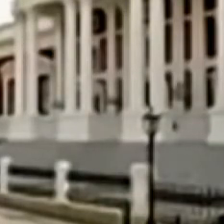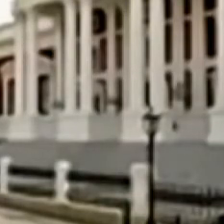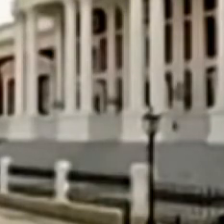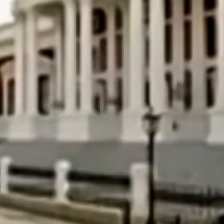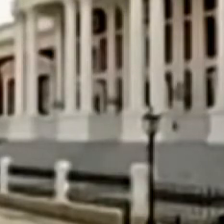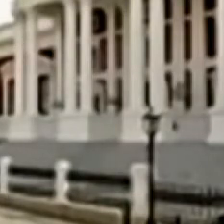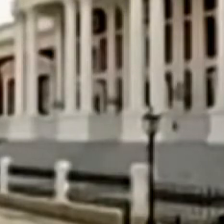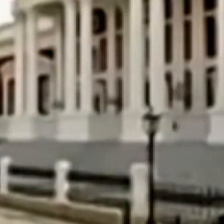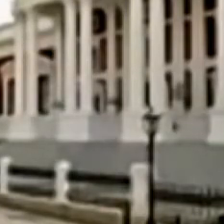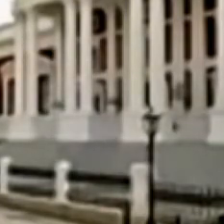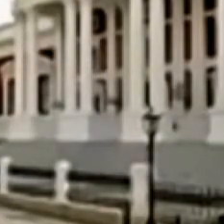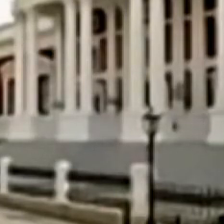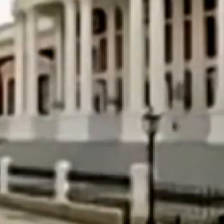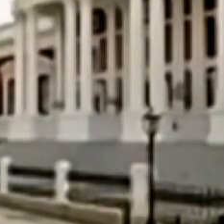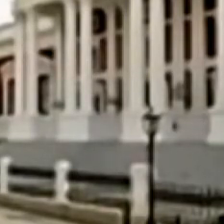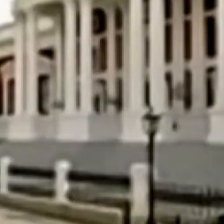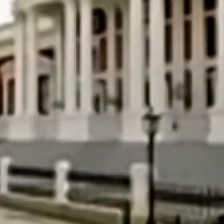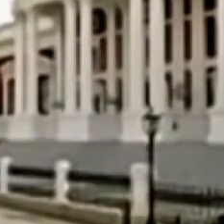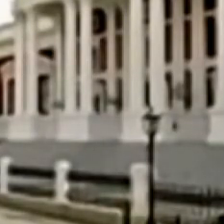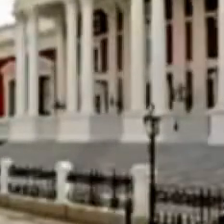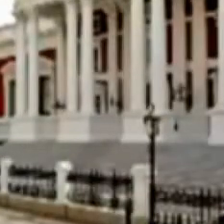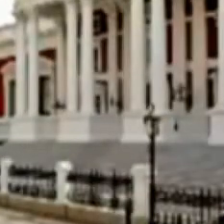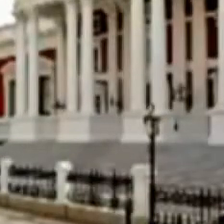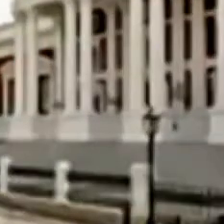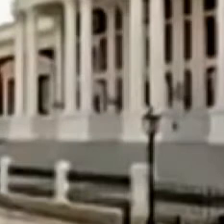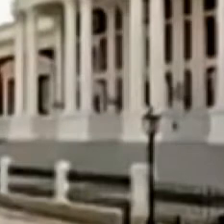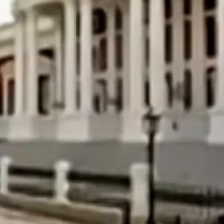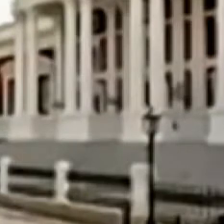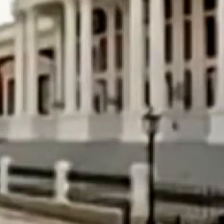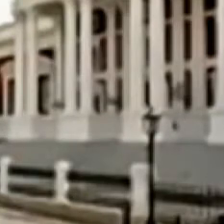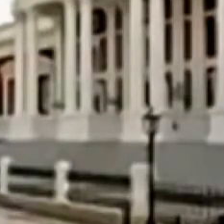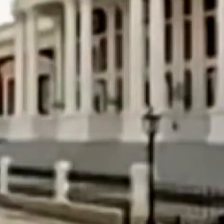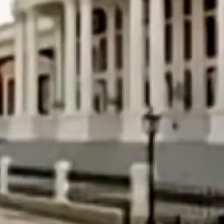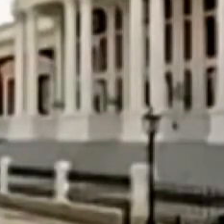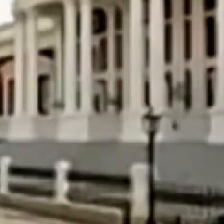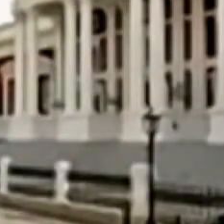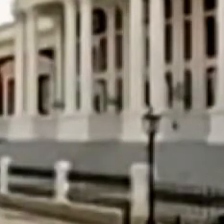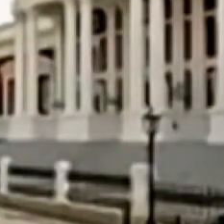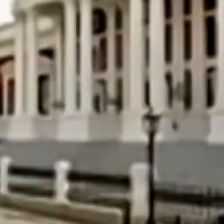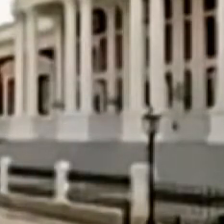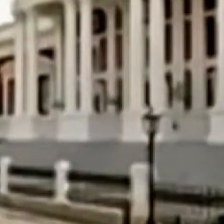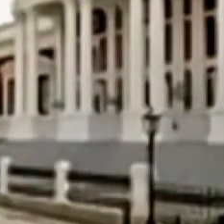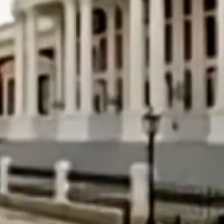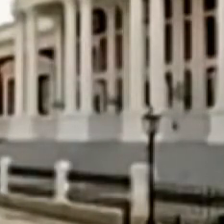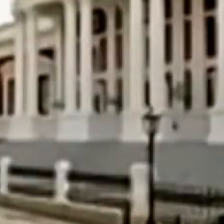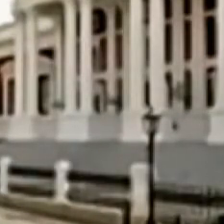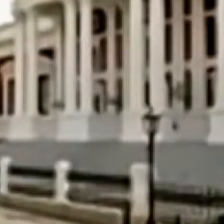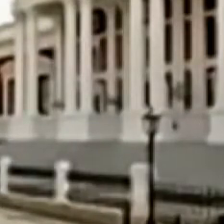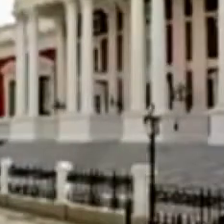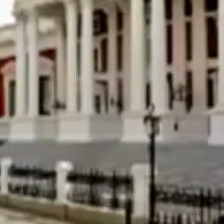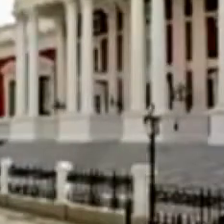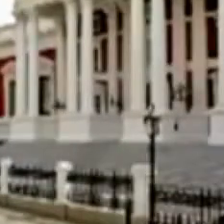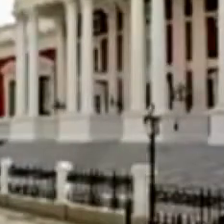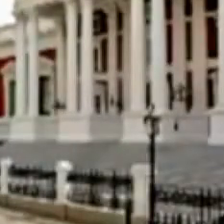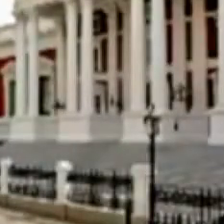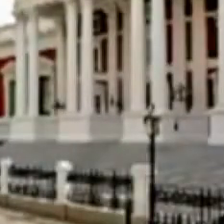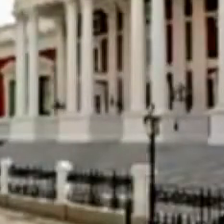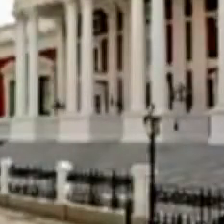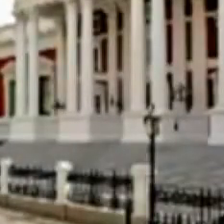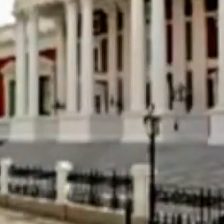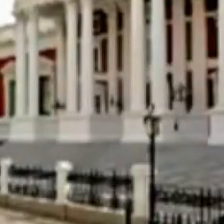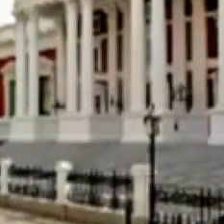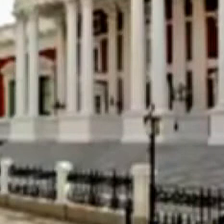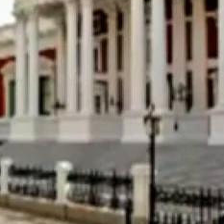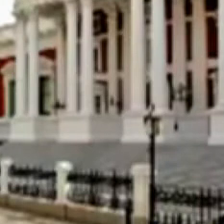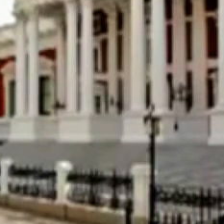any inter-departmental steps been taken to press for such? If so, what are the relevant details? And if not, do